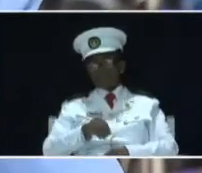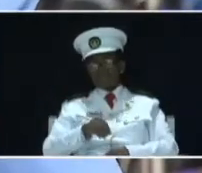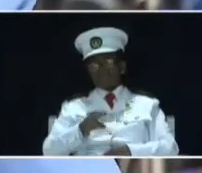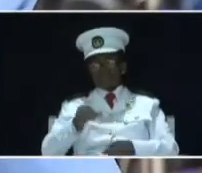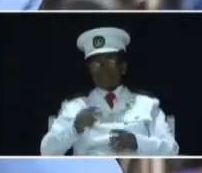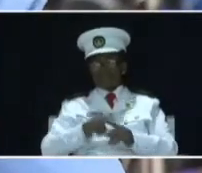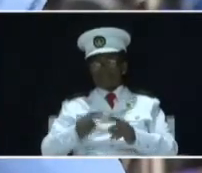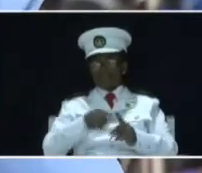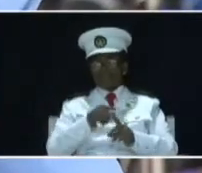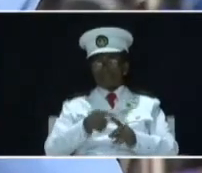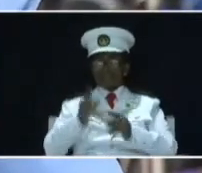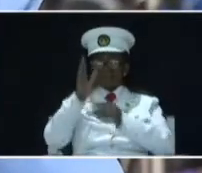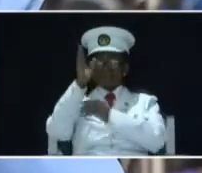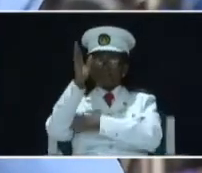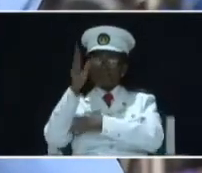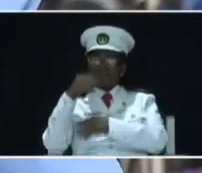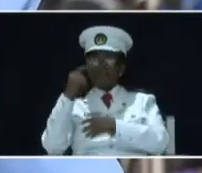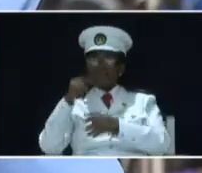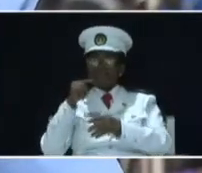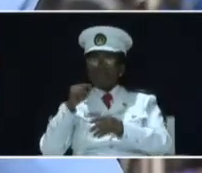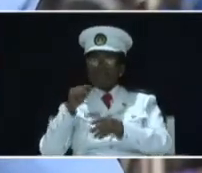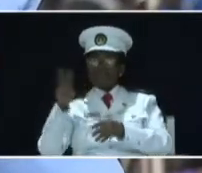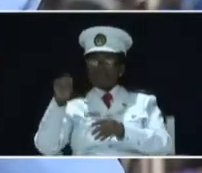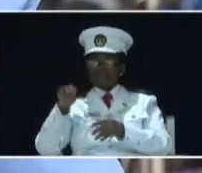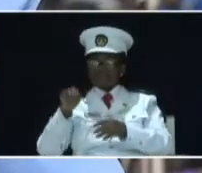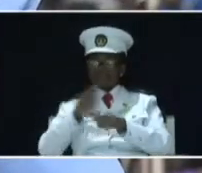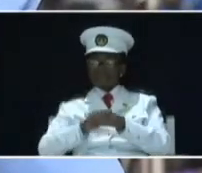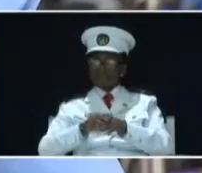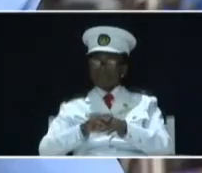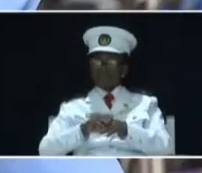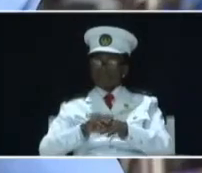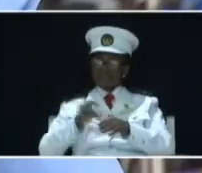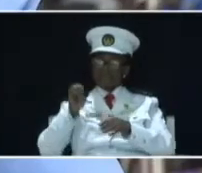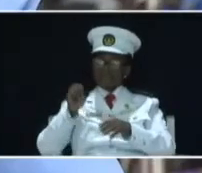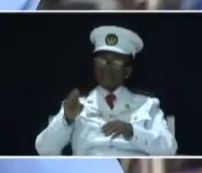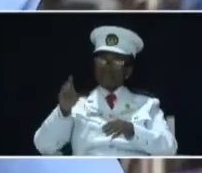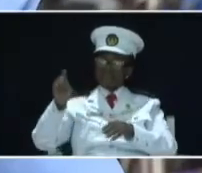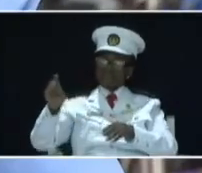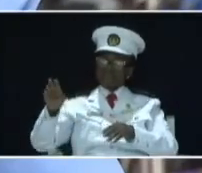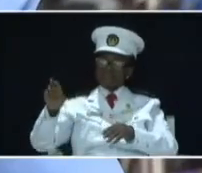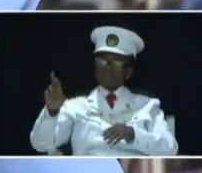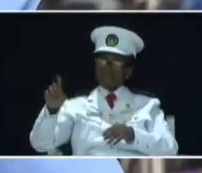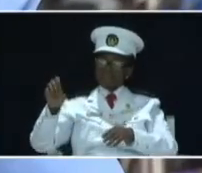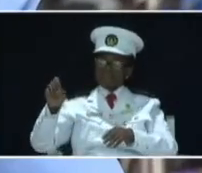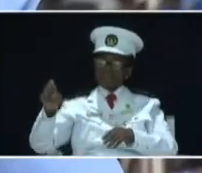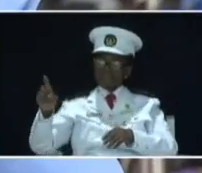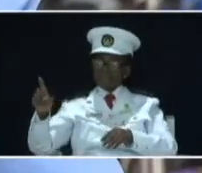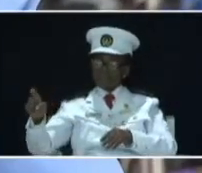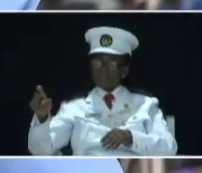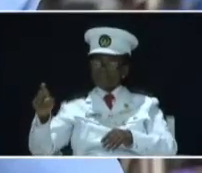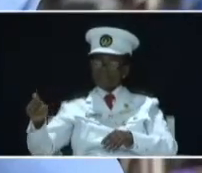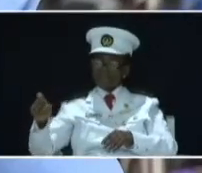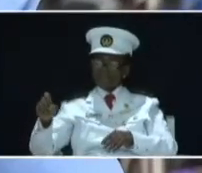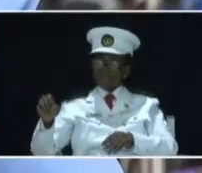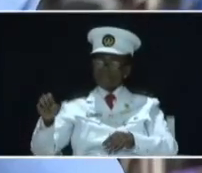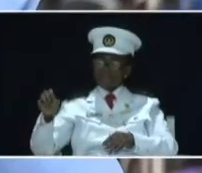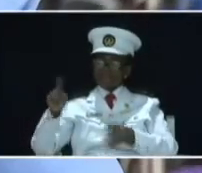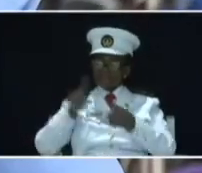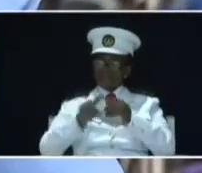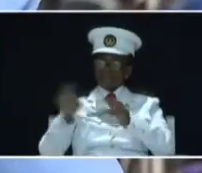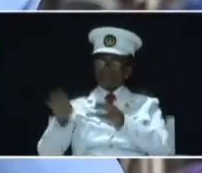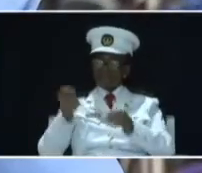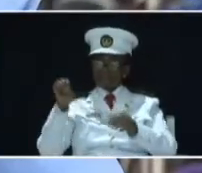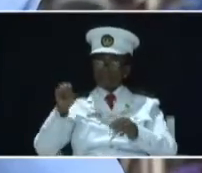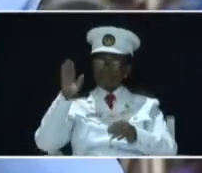But when God sends them on an errand, they won't tamper with whatever he has them to deliver.